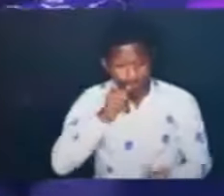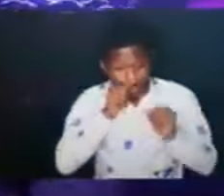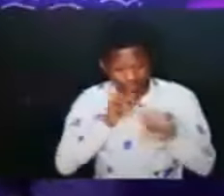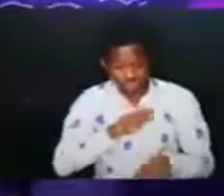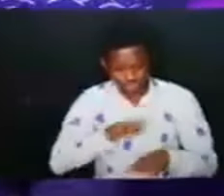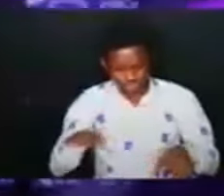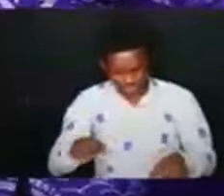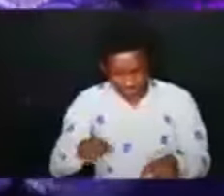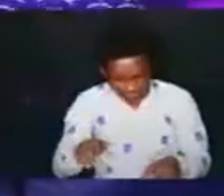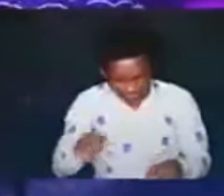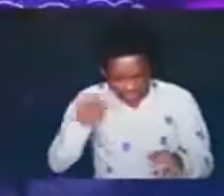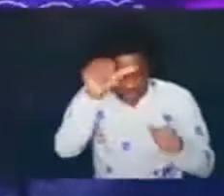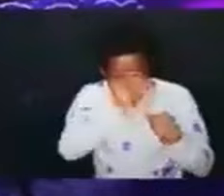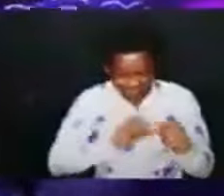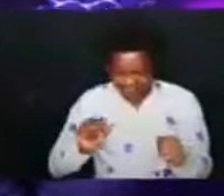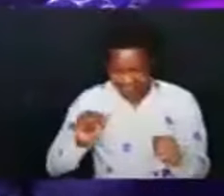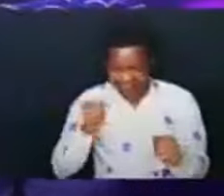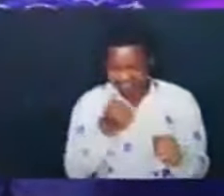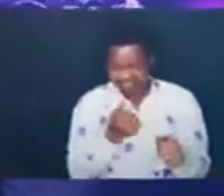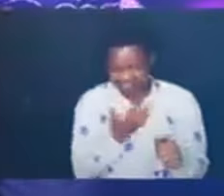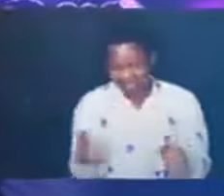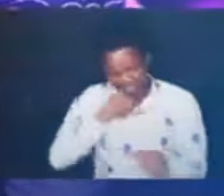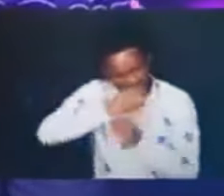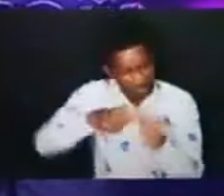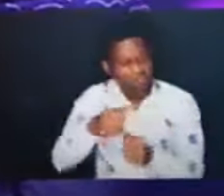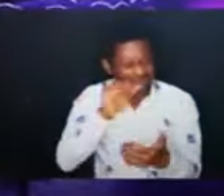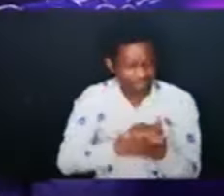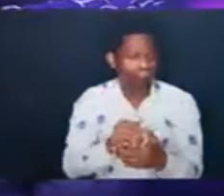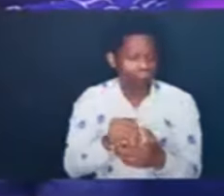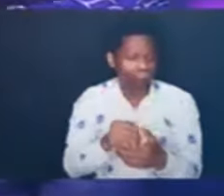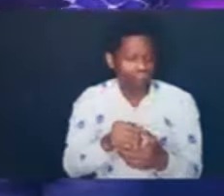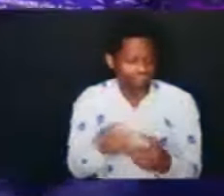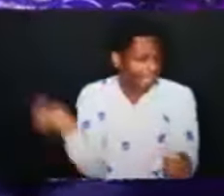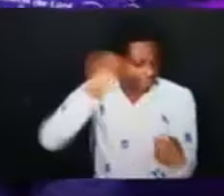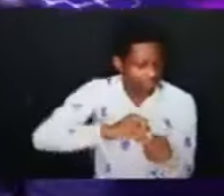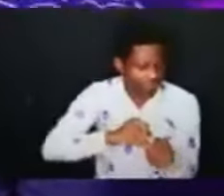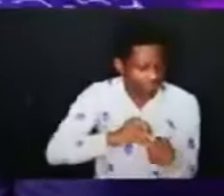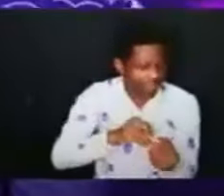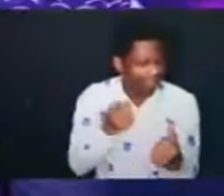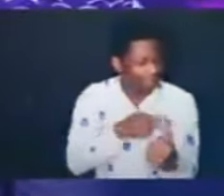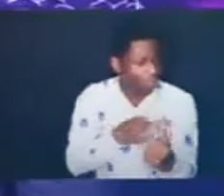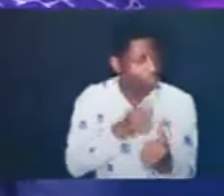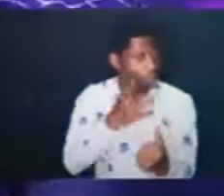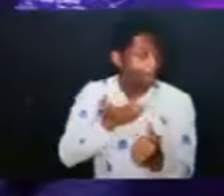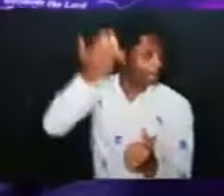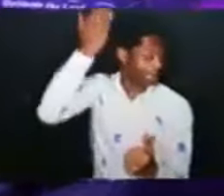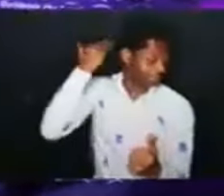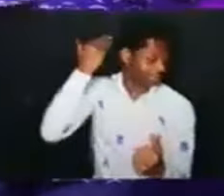consideration. Now he took their past and he spoke into the future.